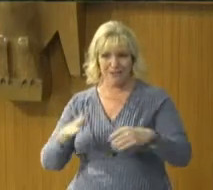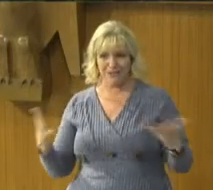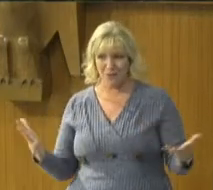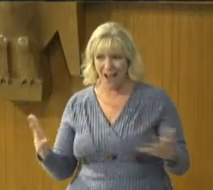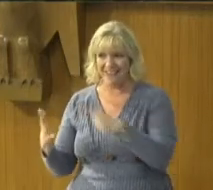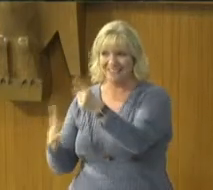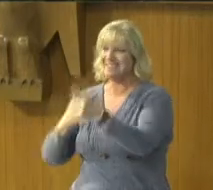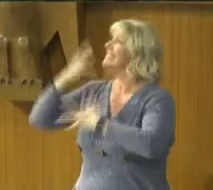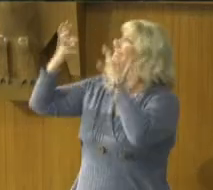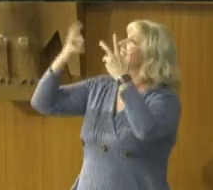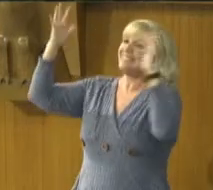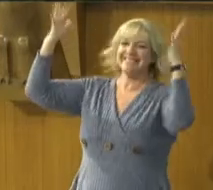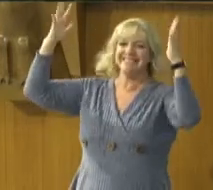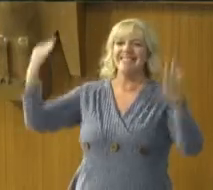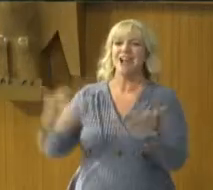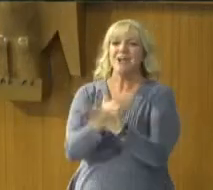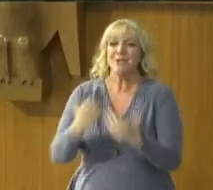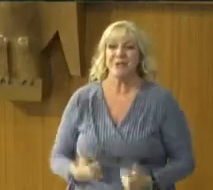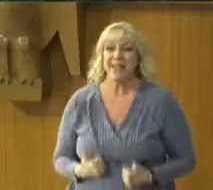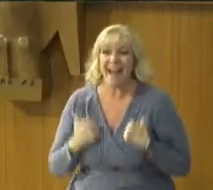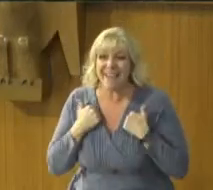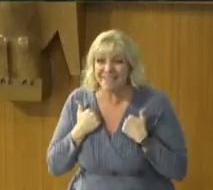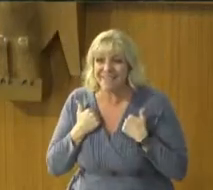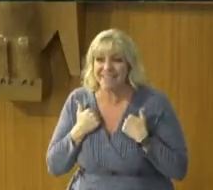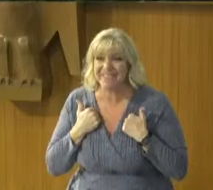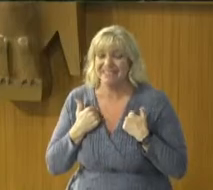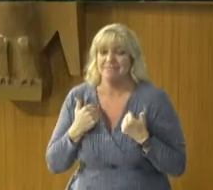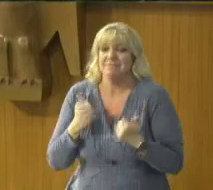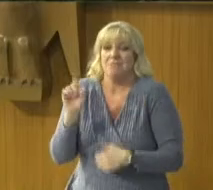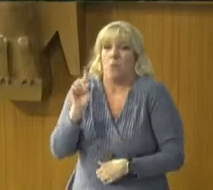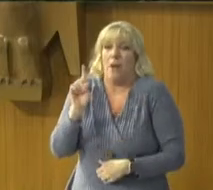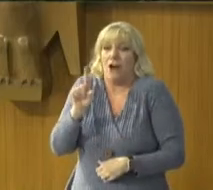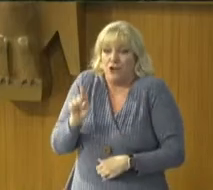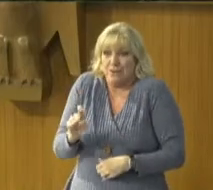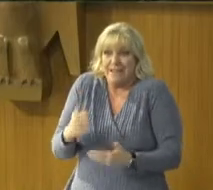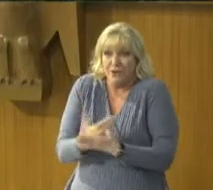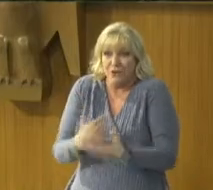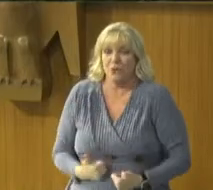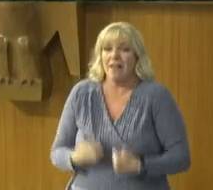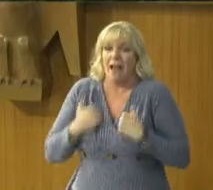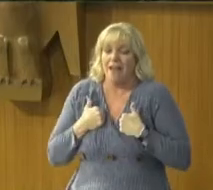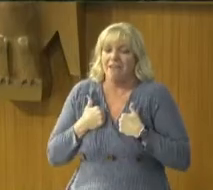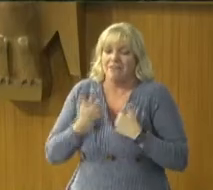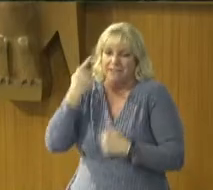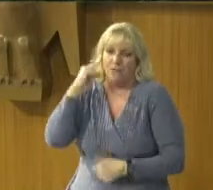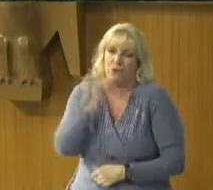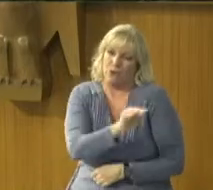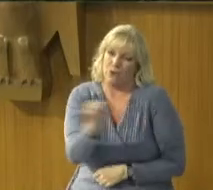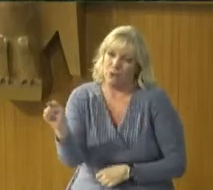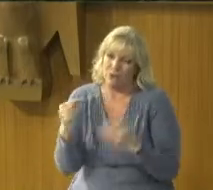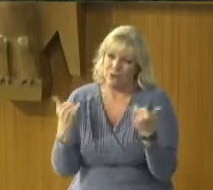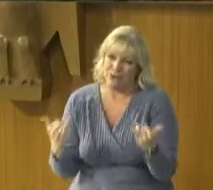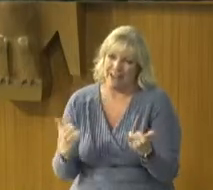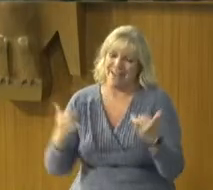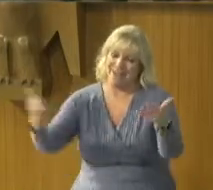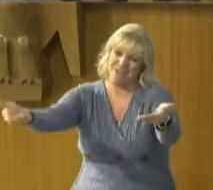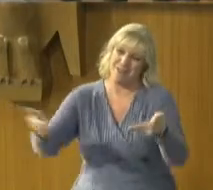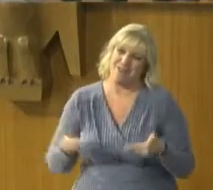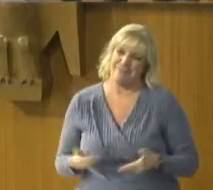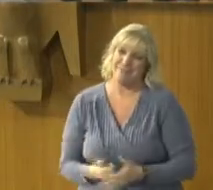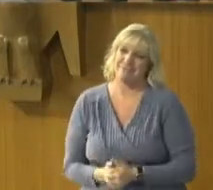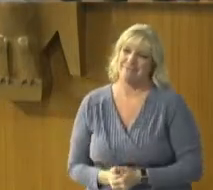promise of new life wherever you need it, is for you specifically today. Welcome,